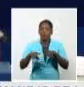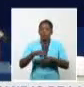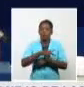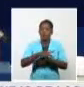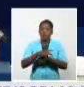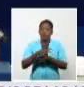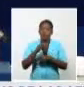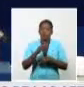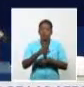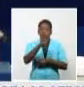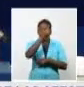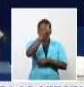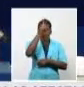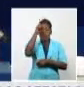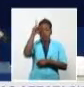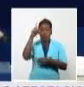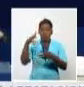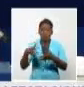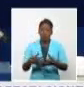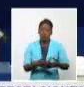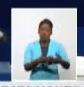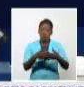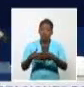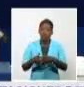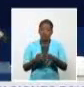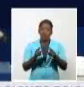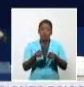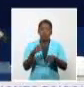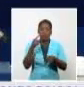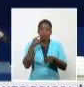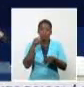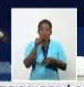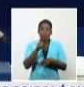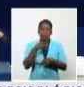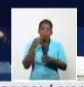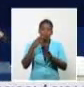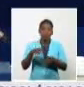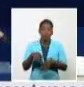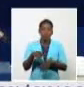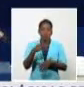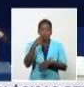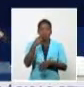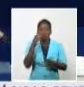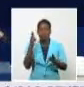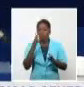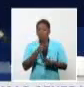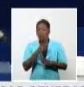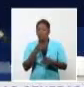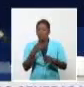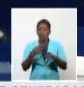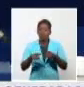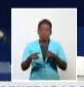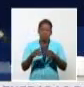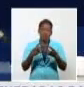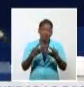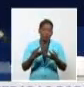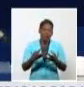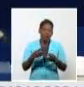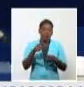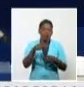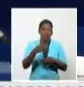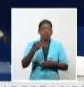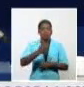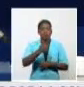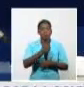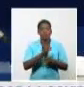time, and that has the world in check, because it is very difficult to control, as it